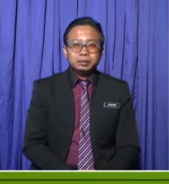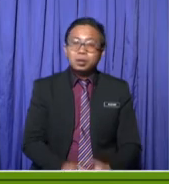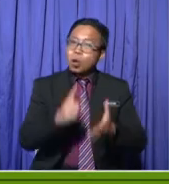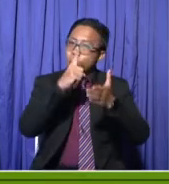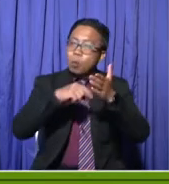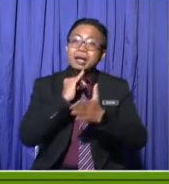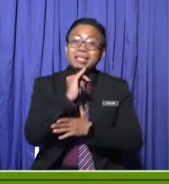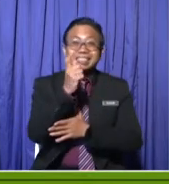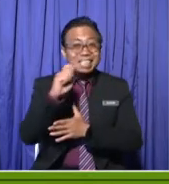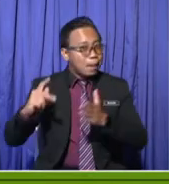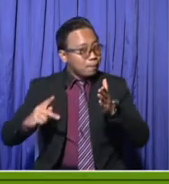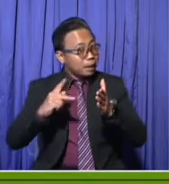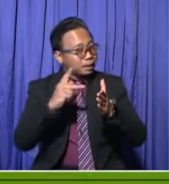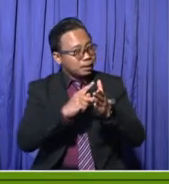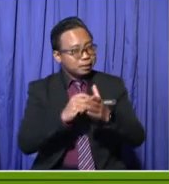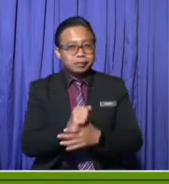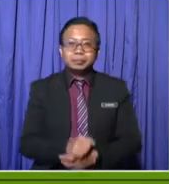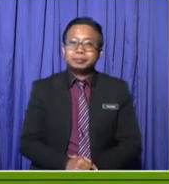What is the pattern?